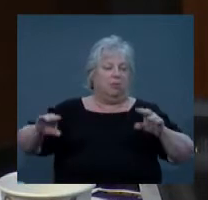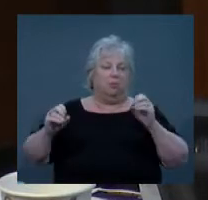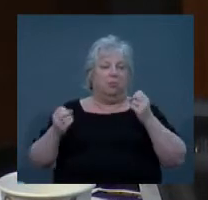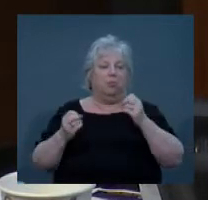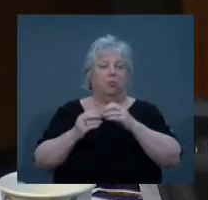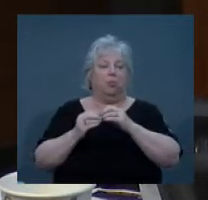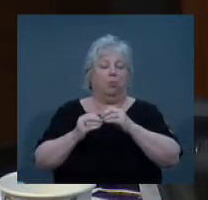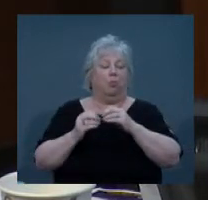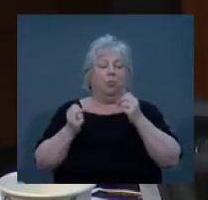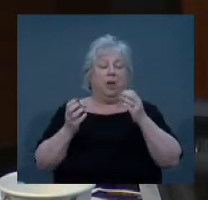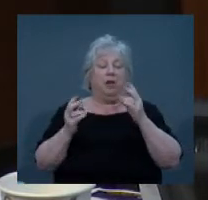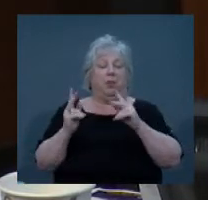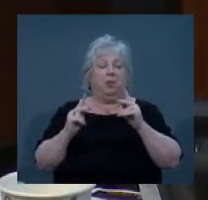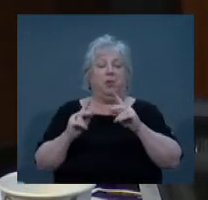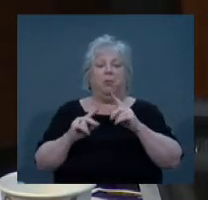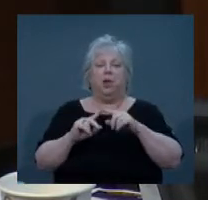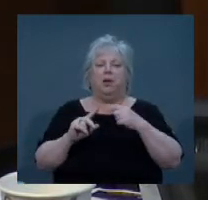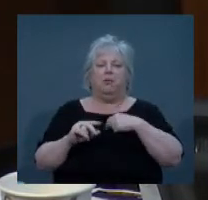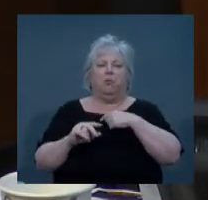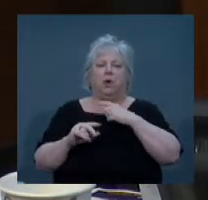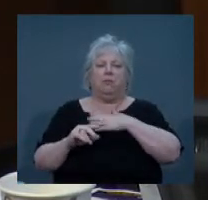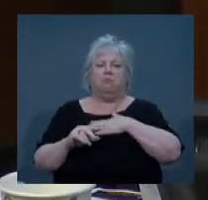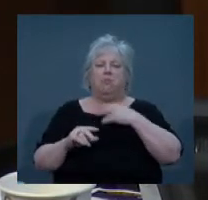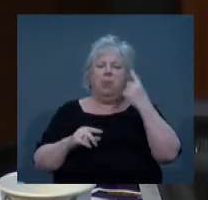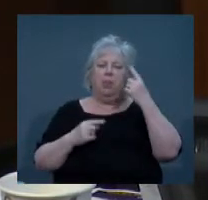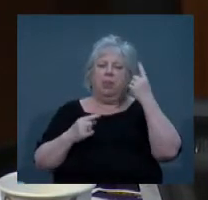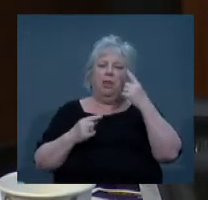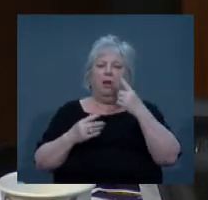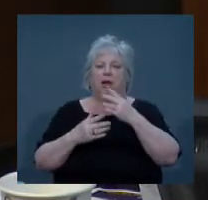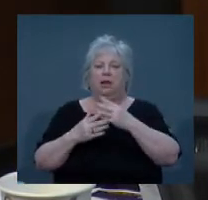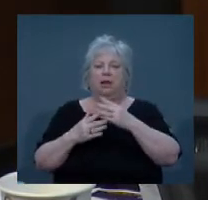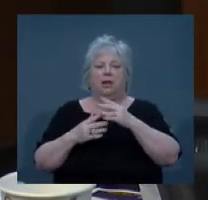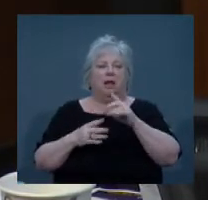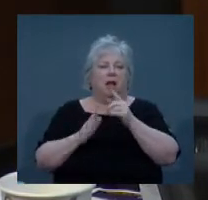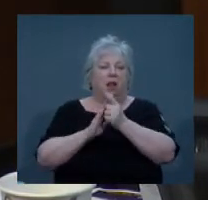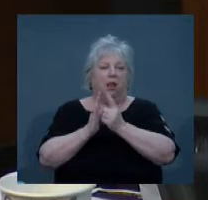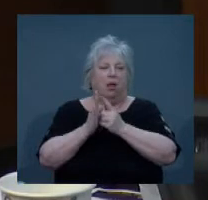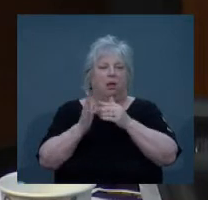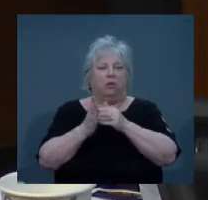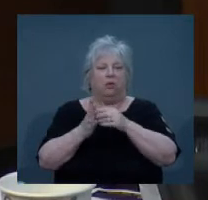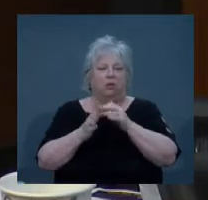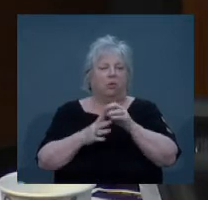entertained any kind of lawsuit or any kind of mechanisms in place to